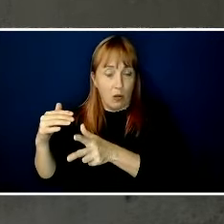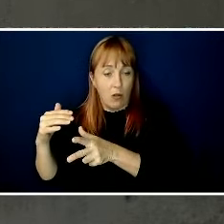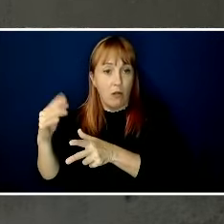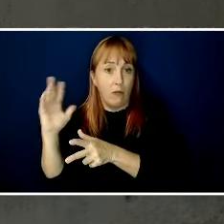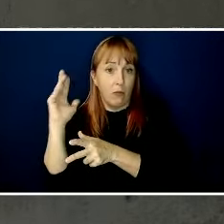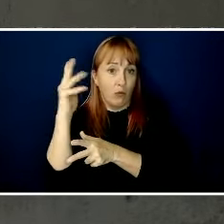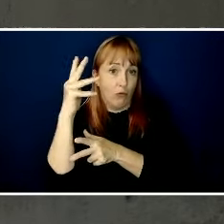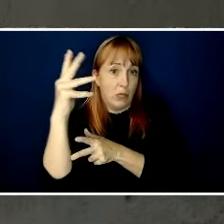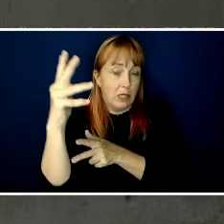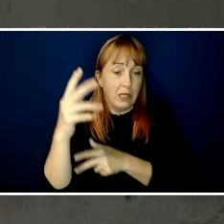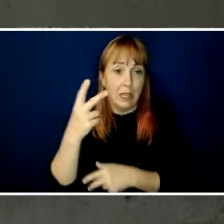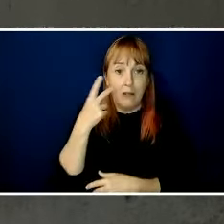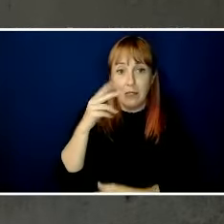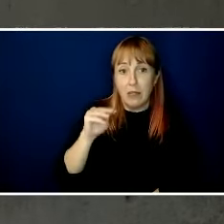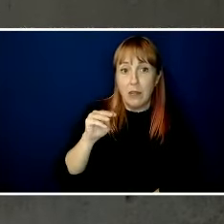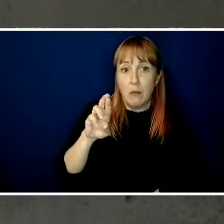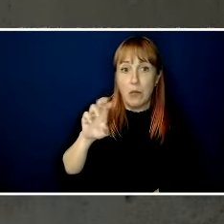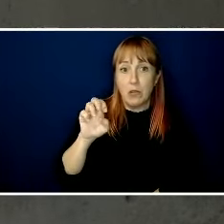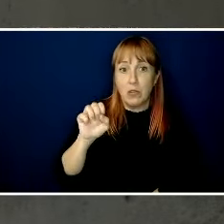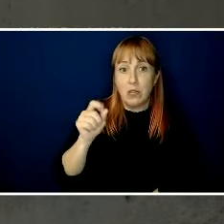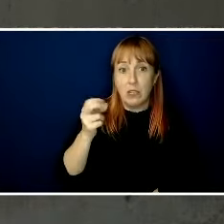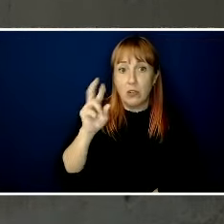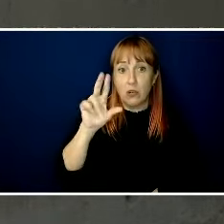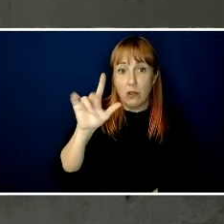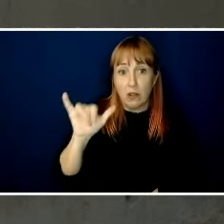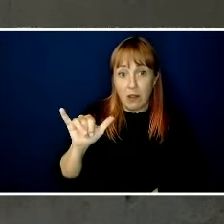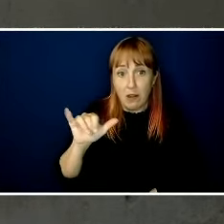Mr. Easterly and some of the other comments,